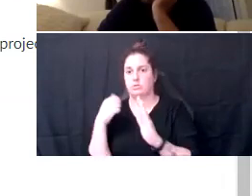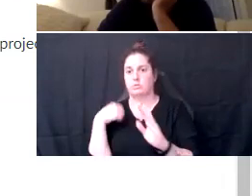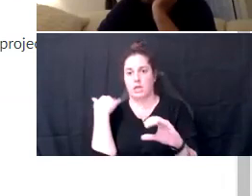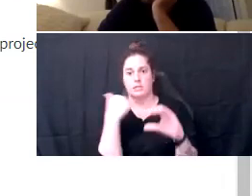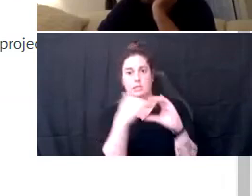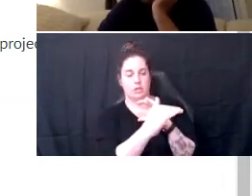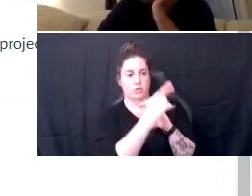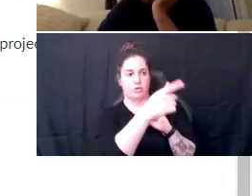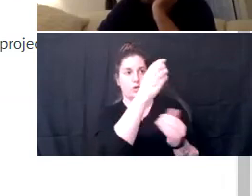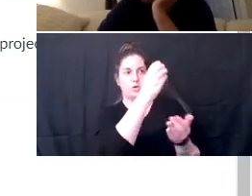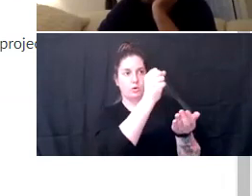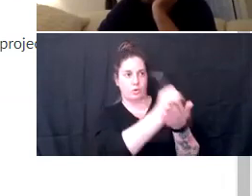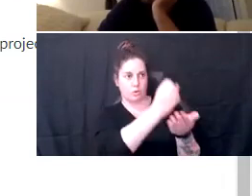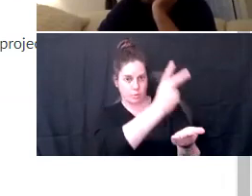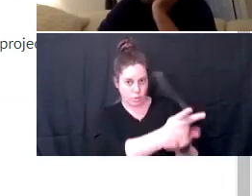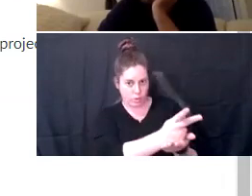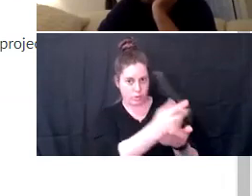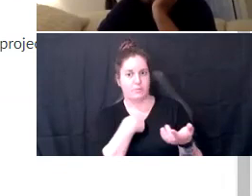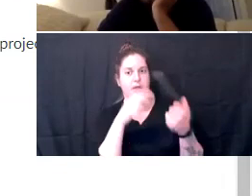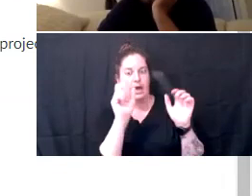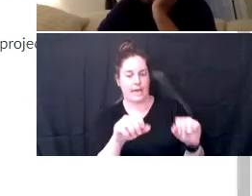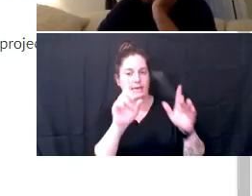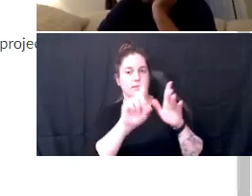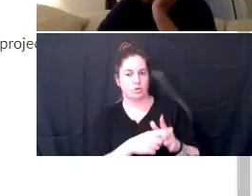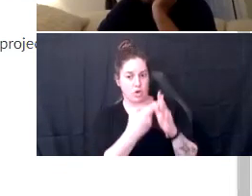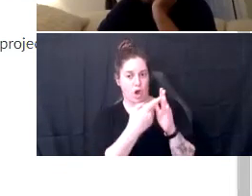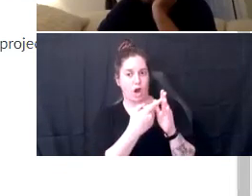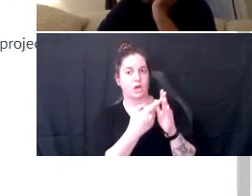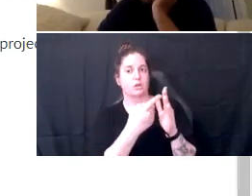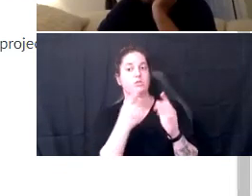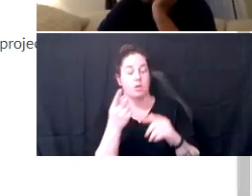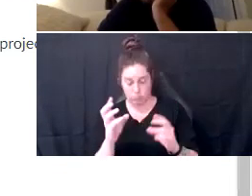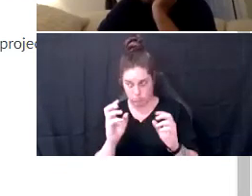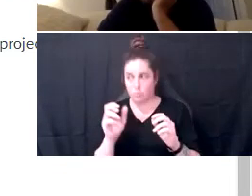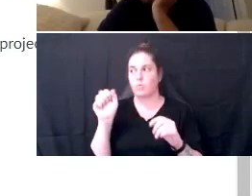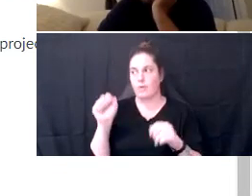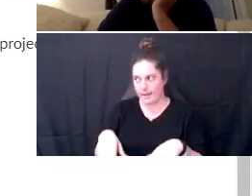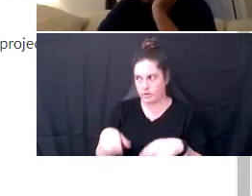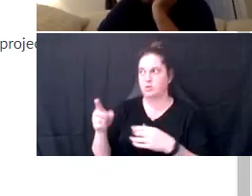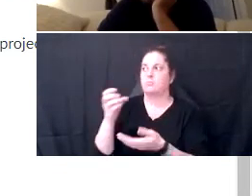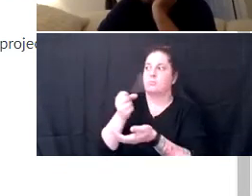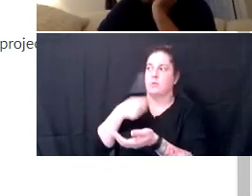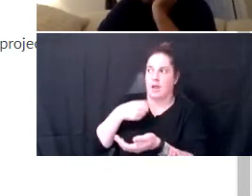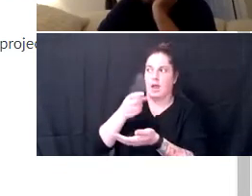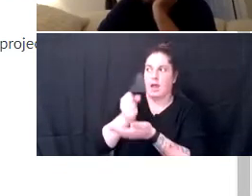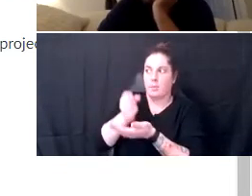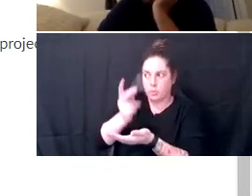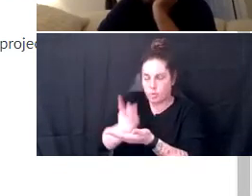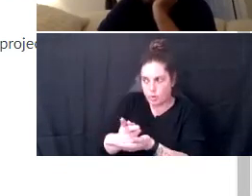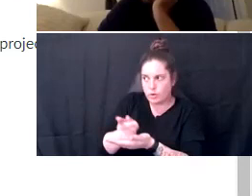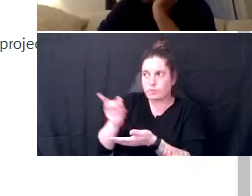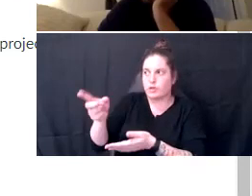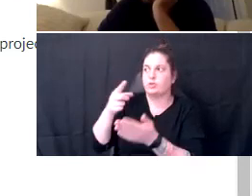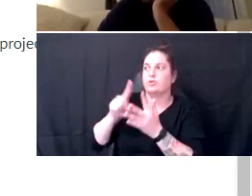get approved by you, and then I can start on them. Yeah, then you start reading them. You start reading them. And then we'll